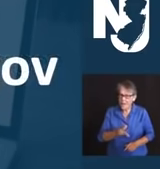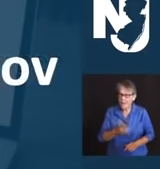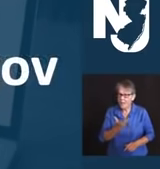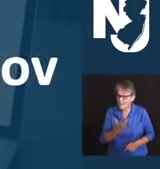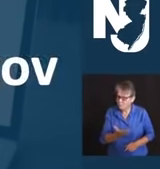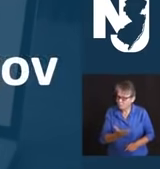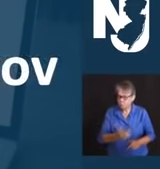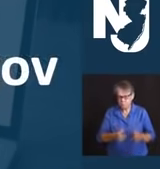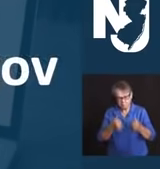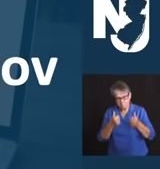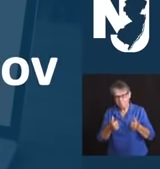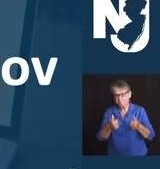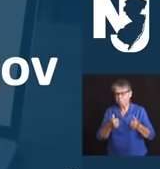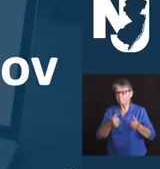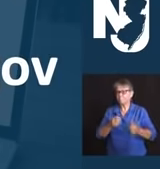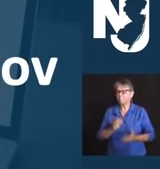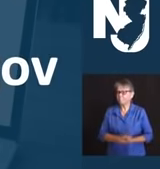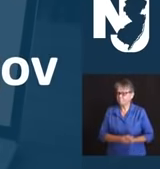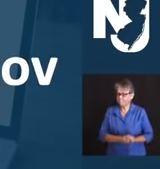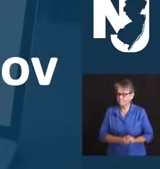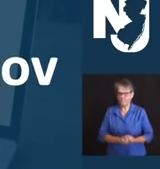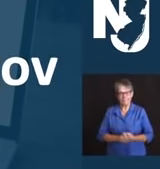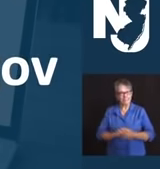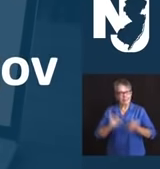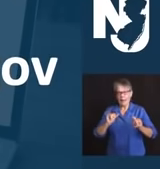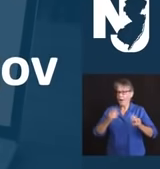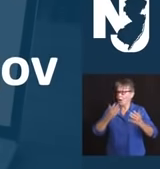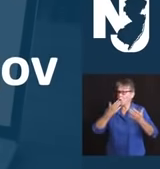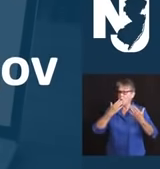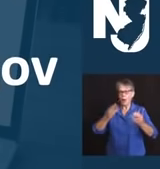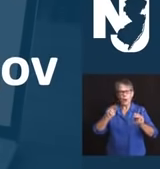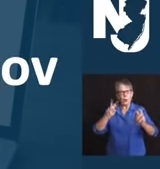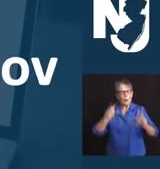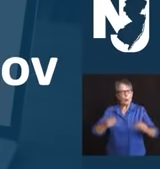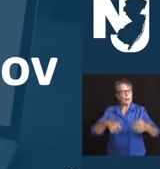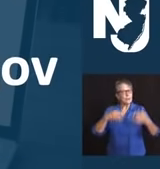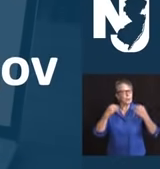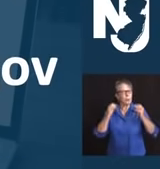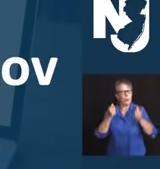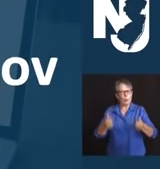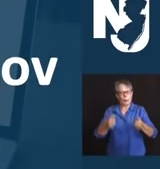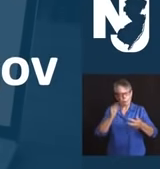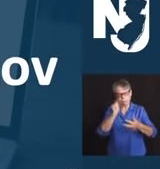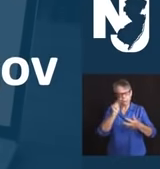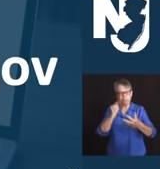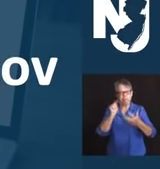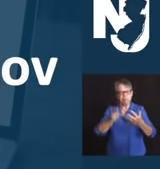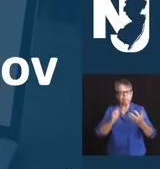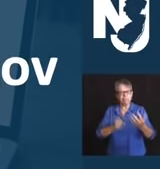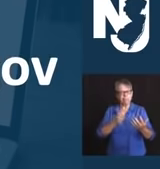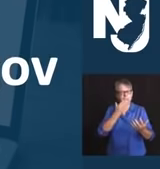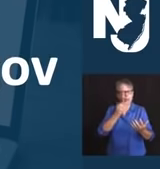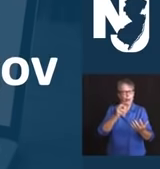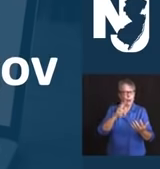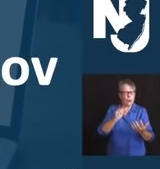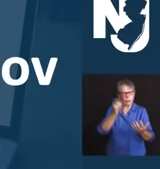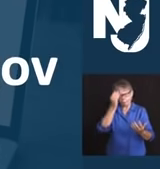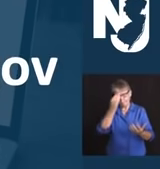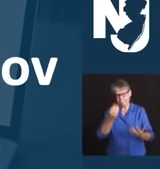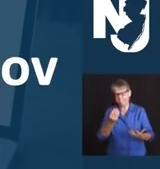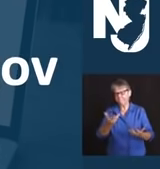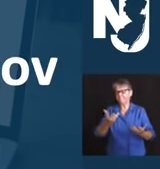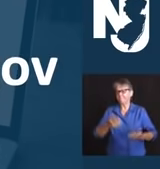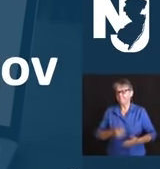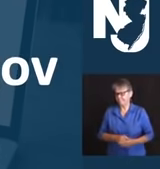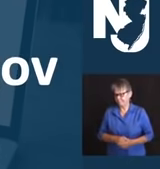stop as any today. And so now, before we hear from Judy to speak more about our efforts to ensure a safe start to